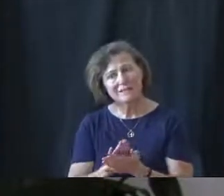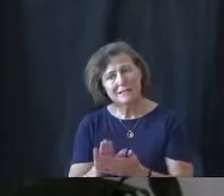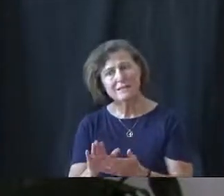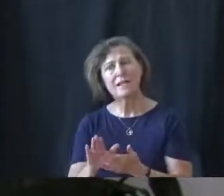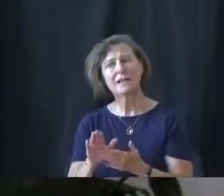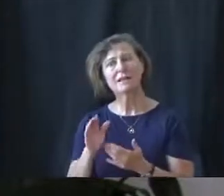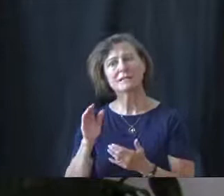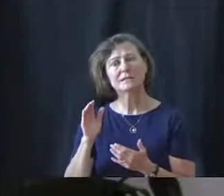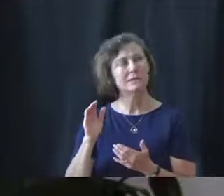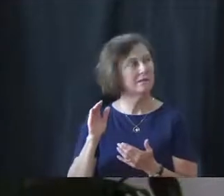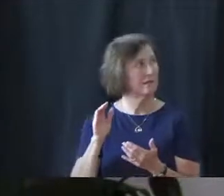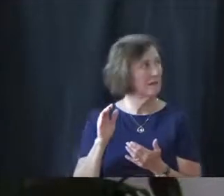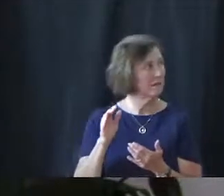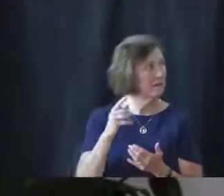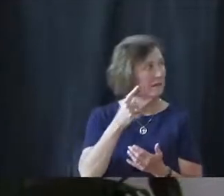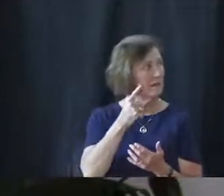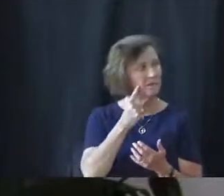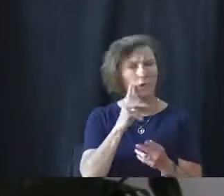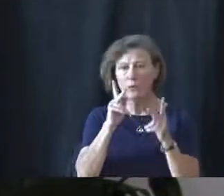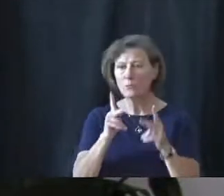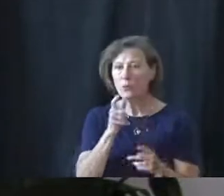person.